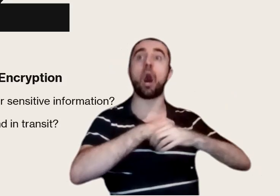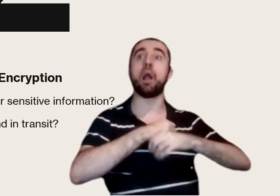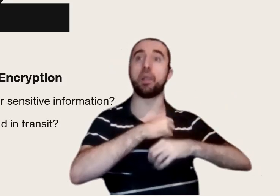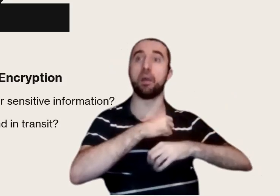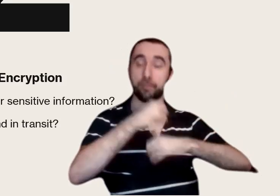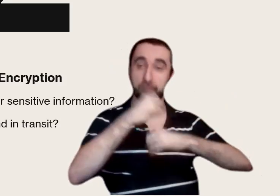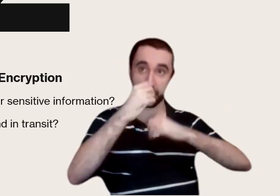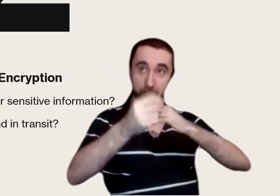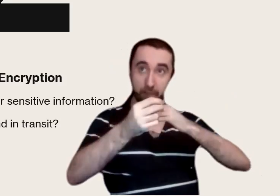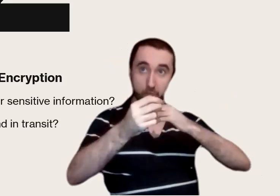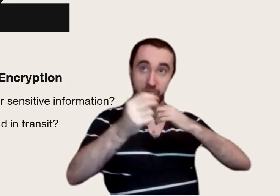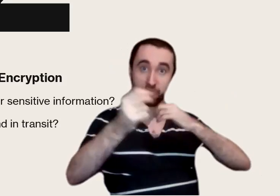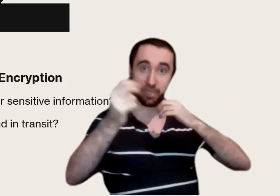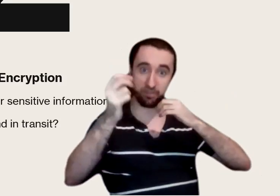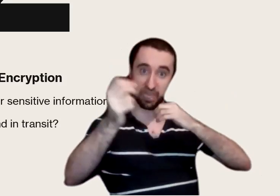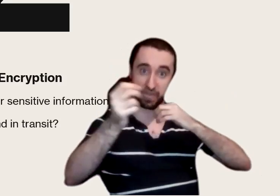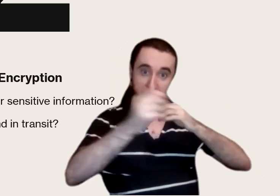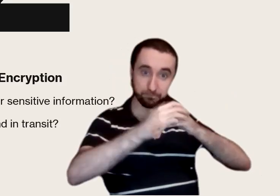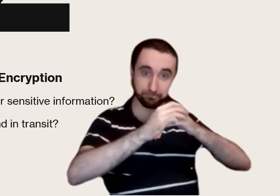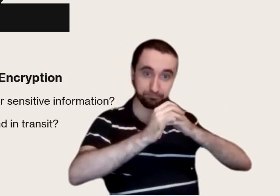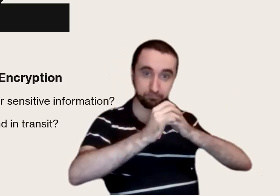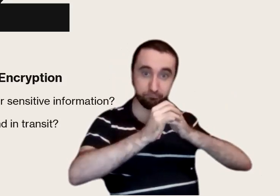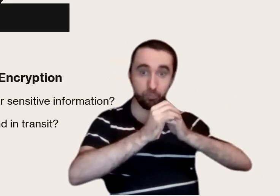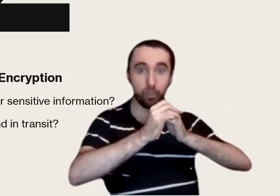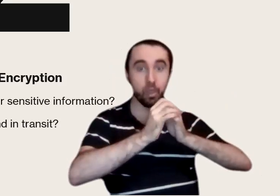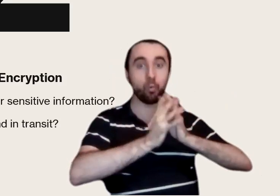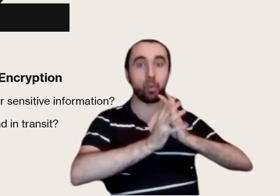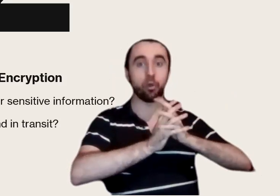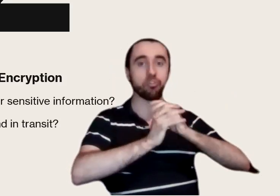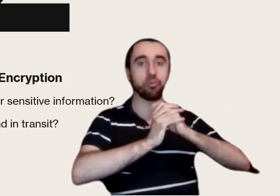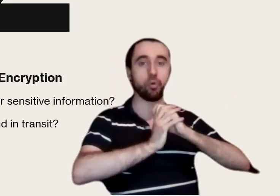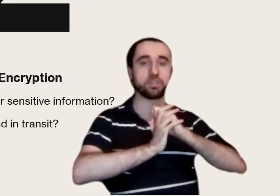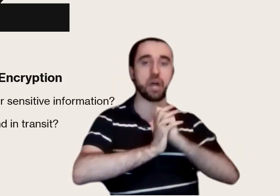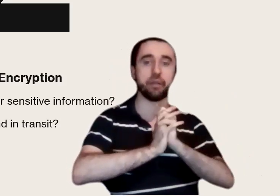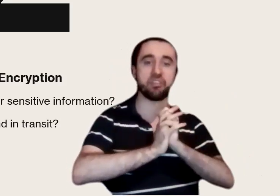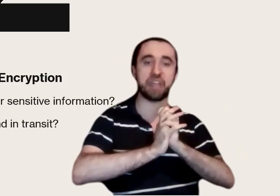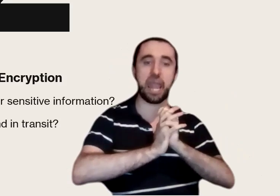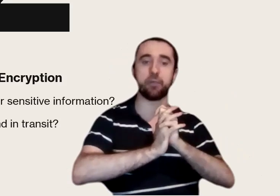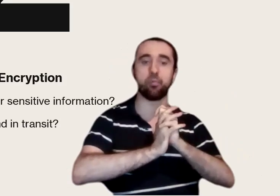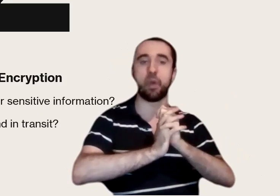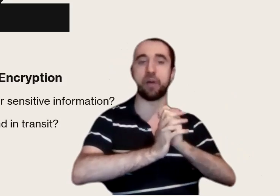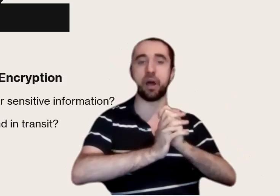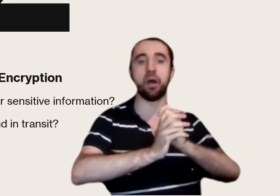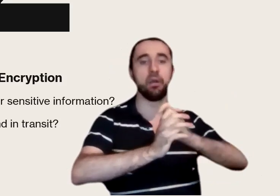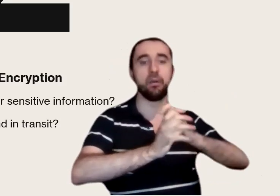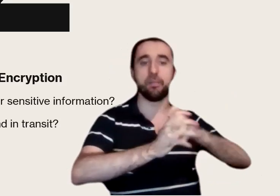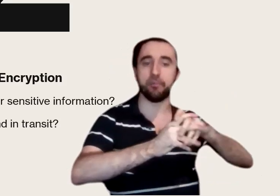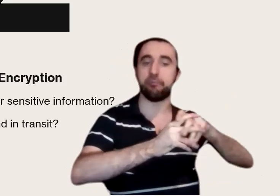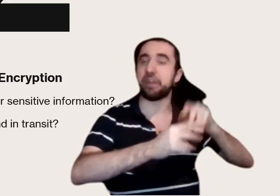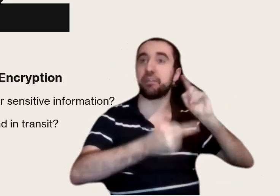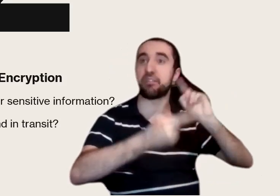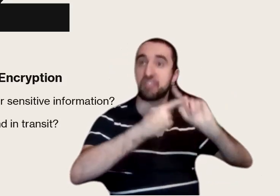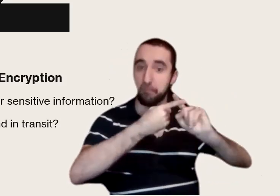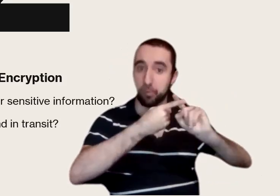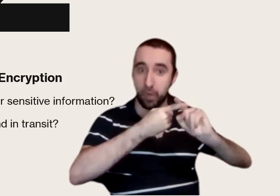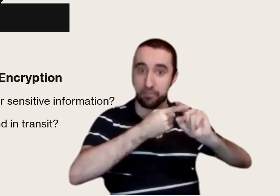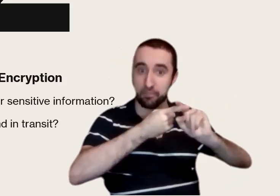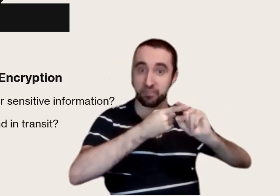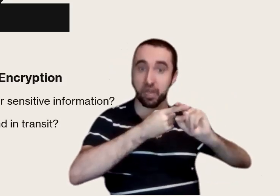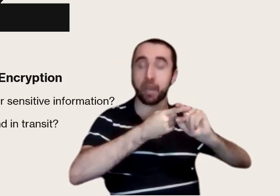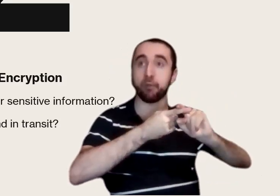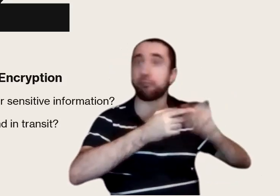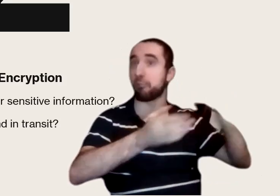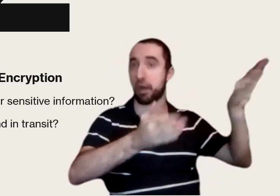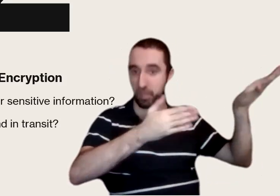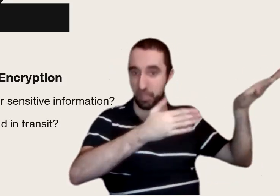and while the information is being sent. We also want to understand whether the vendor separates